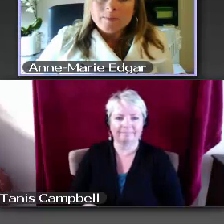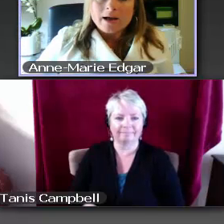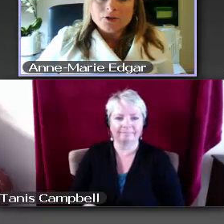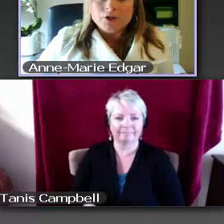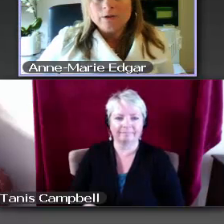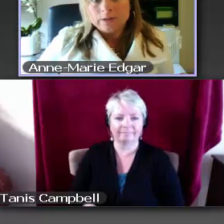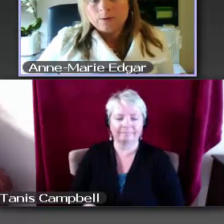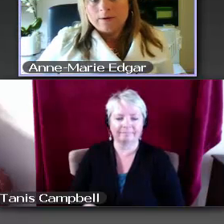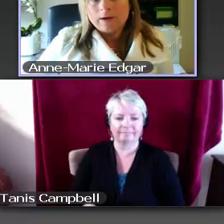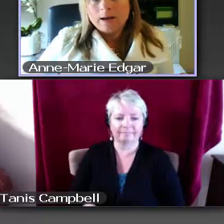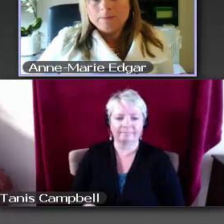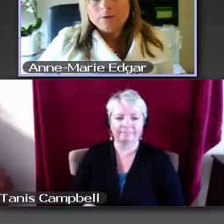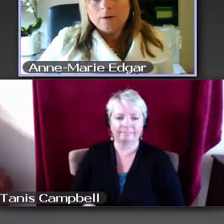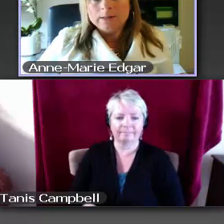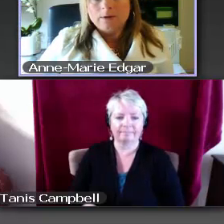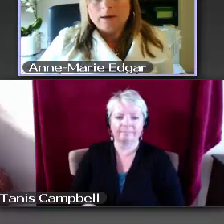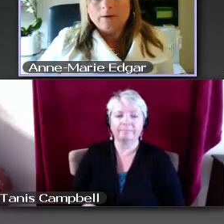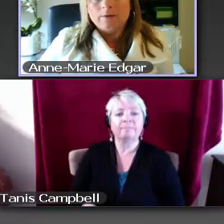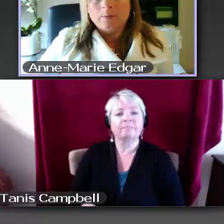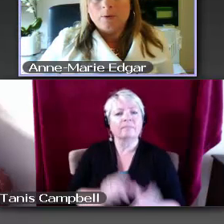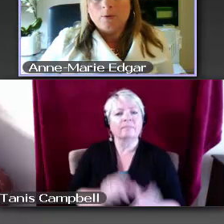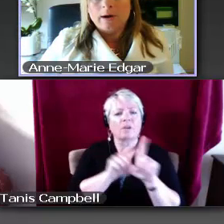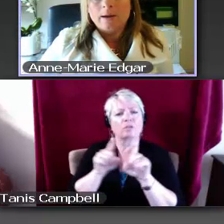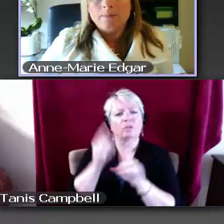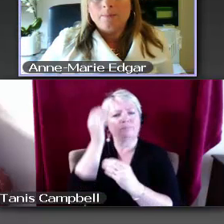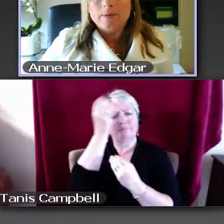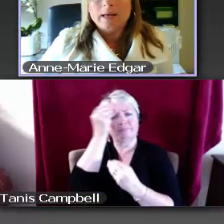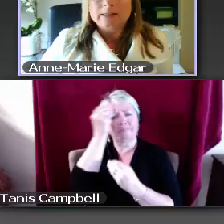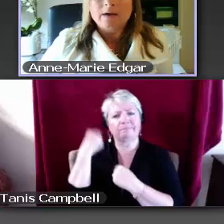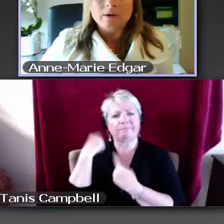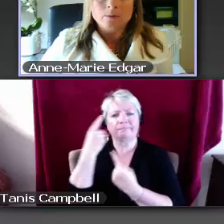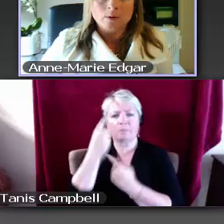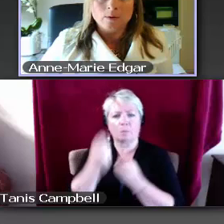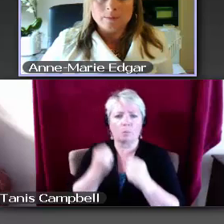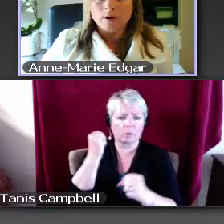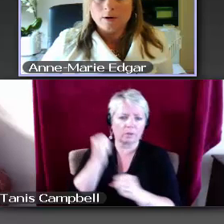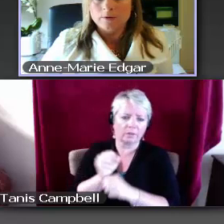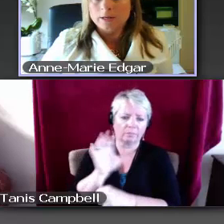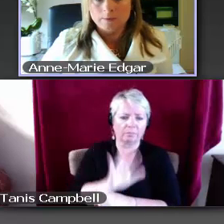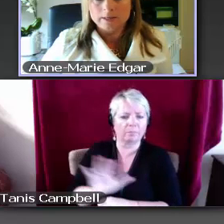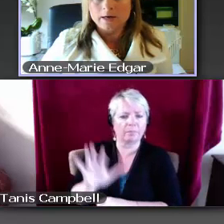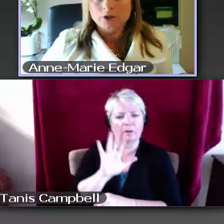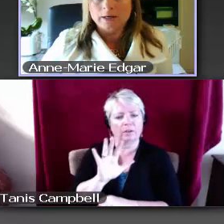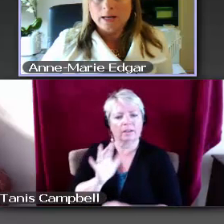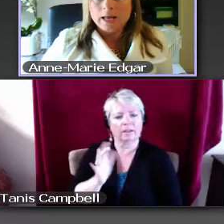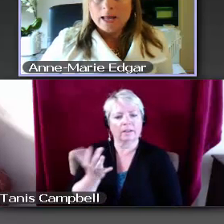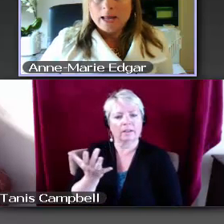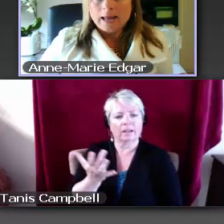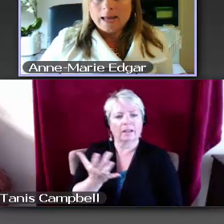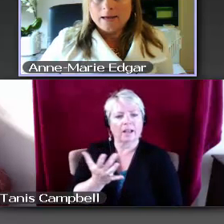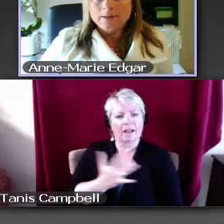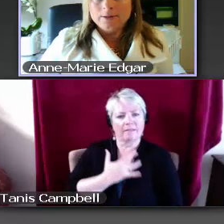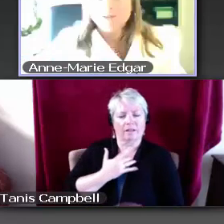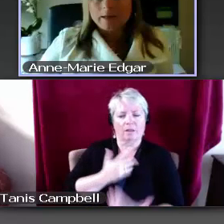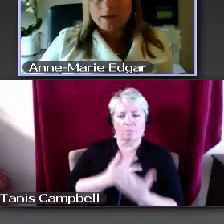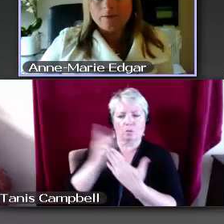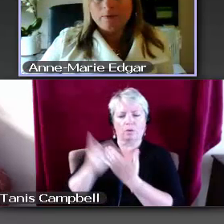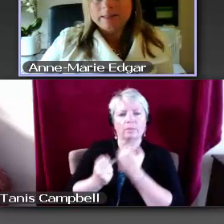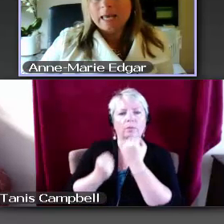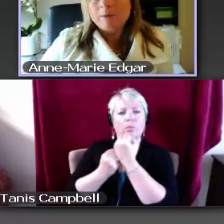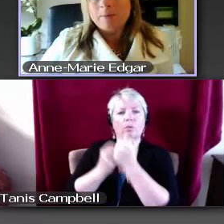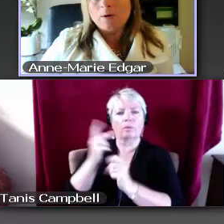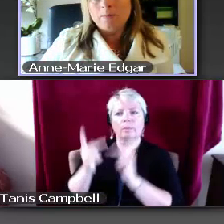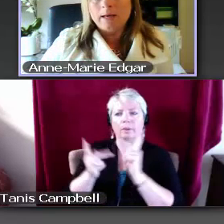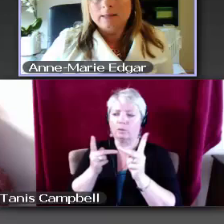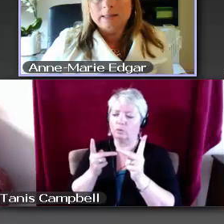Over the past year or so, I've come to also think of our program as having a role in poverty reduction. And